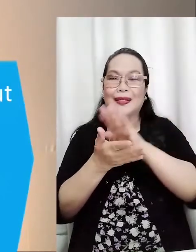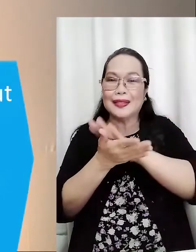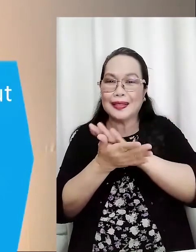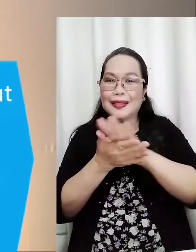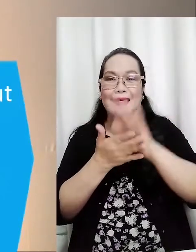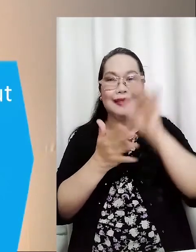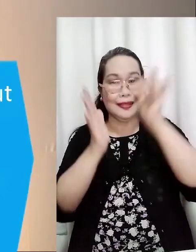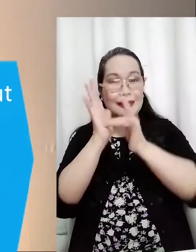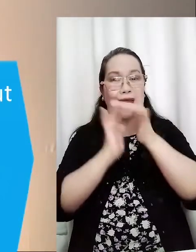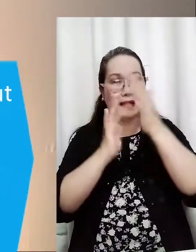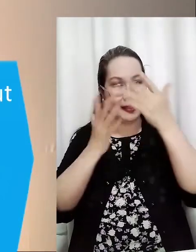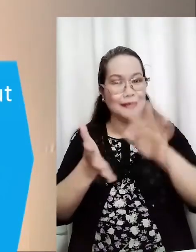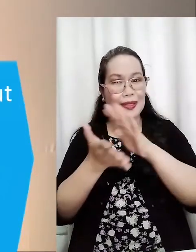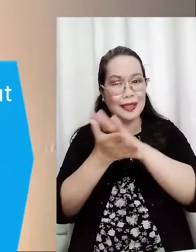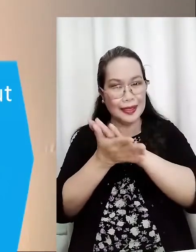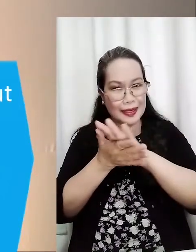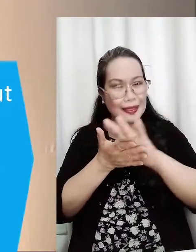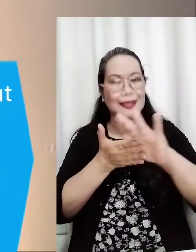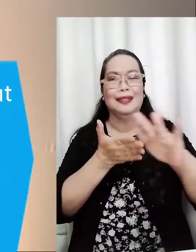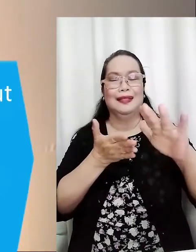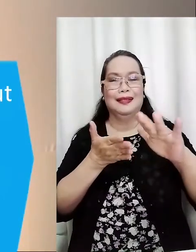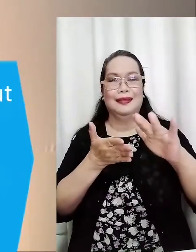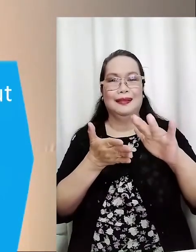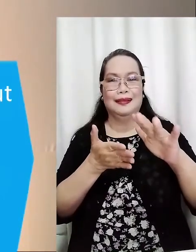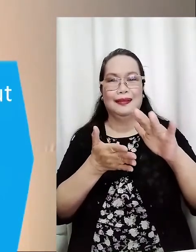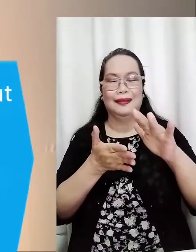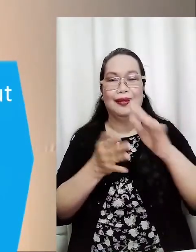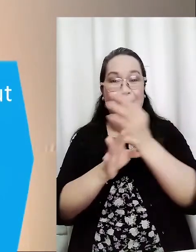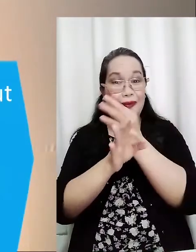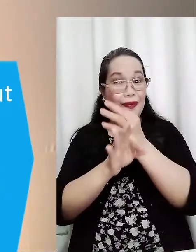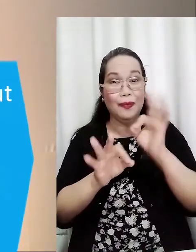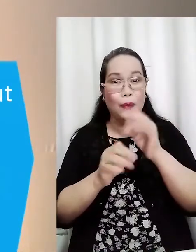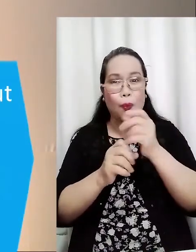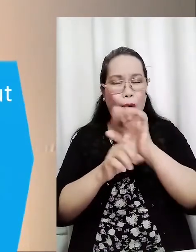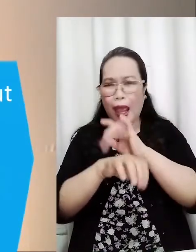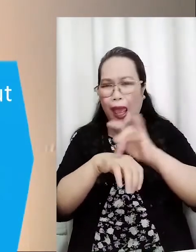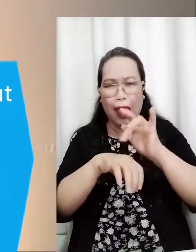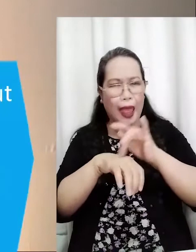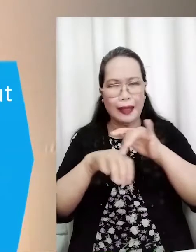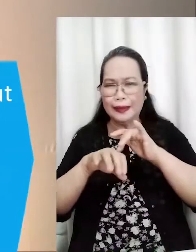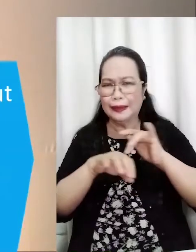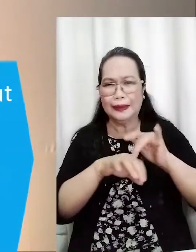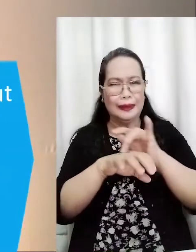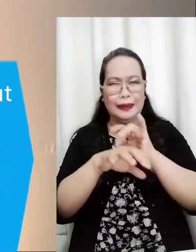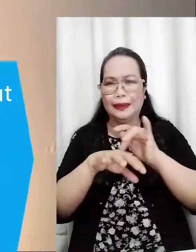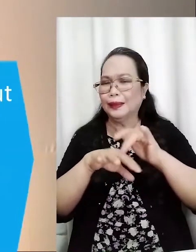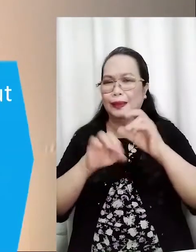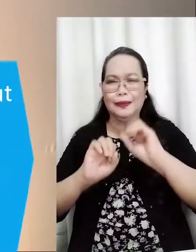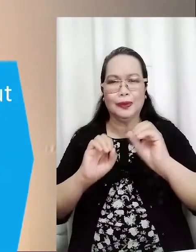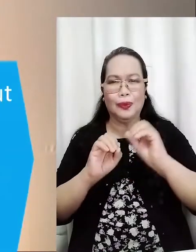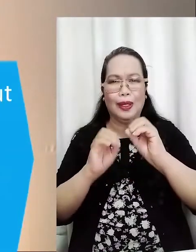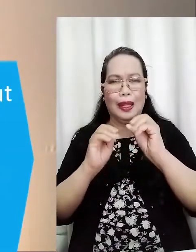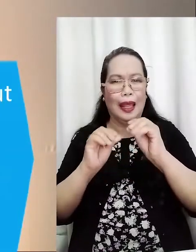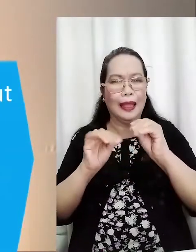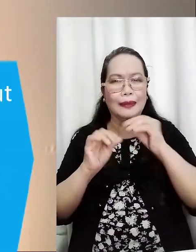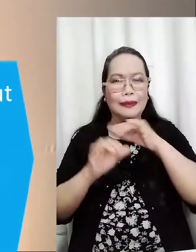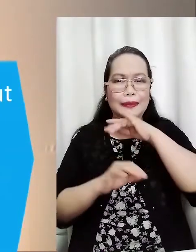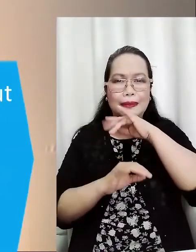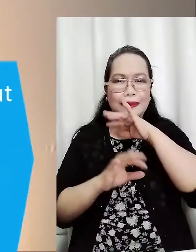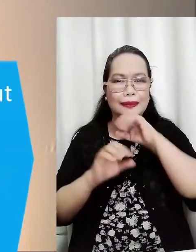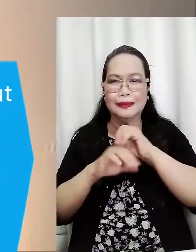purged or purified from God. It is free from the contaminating or the